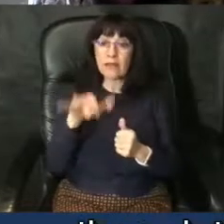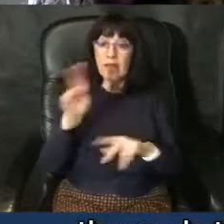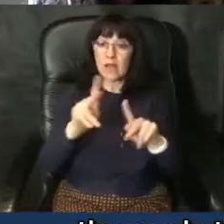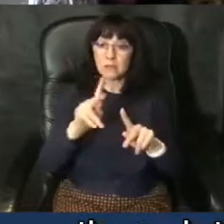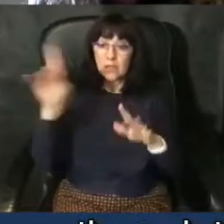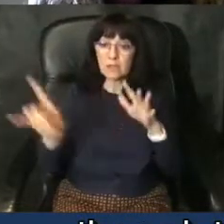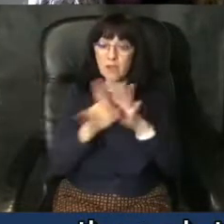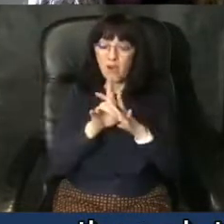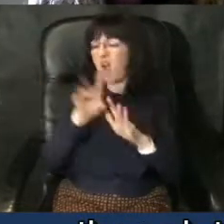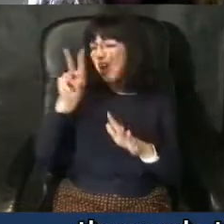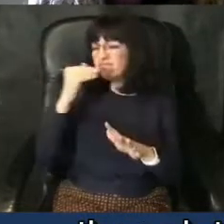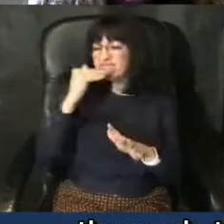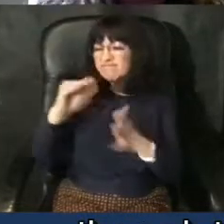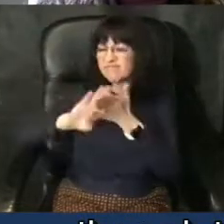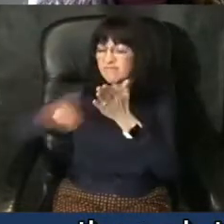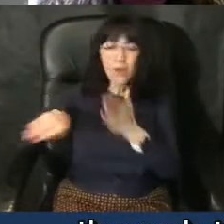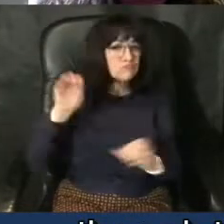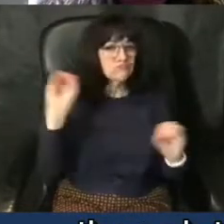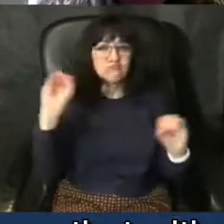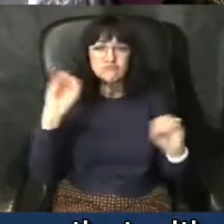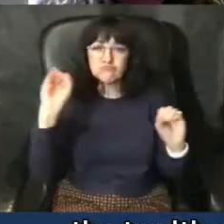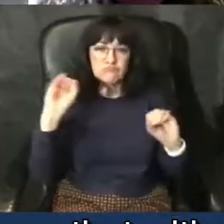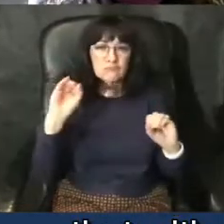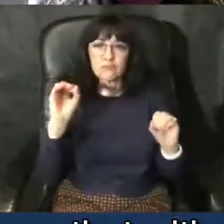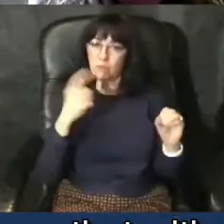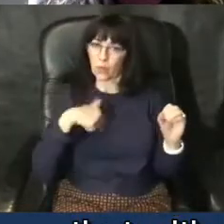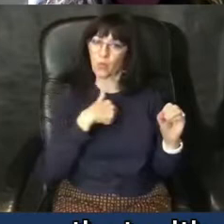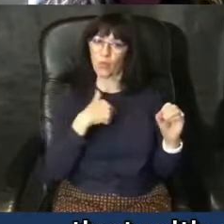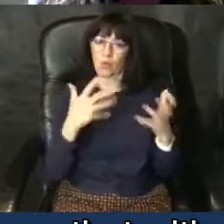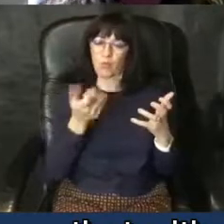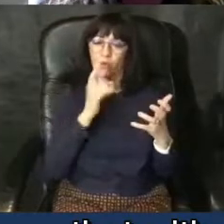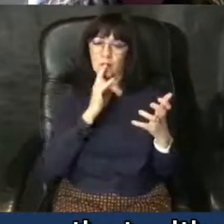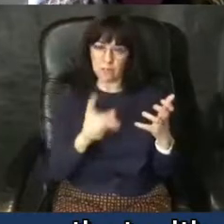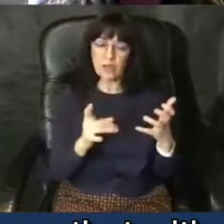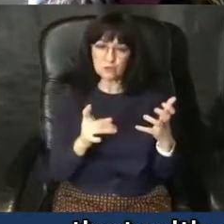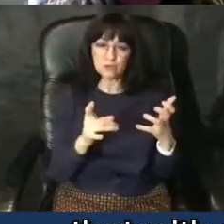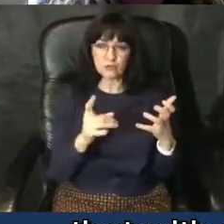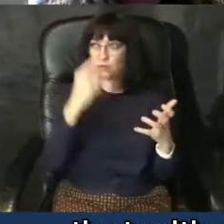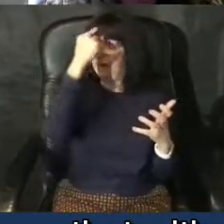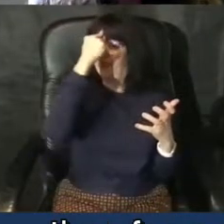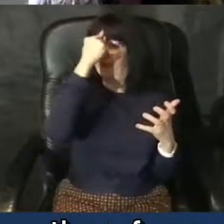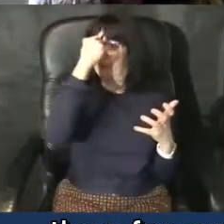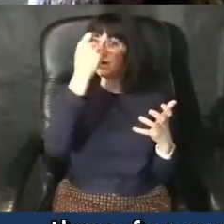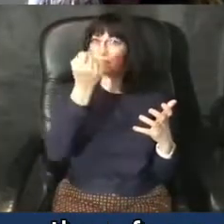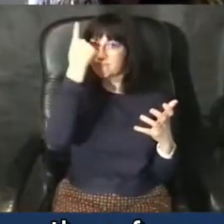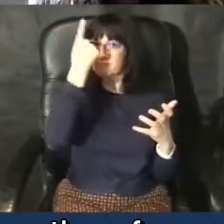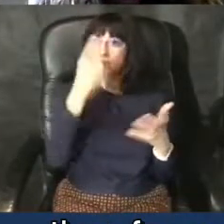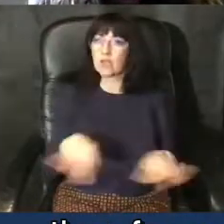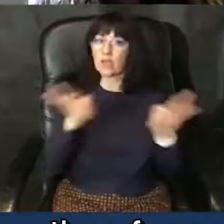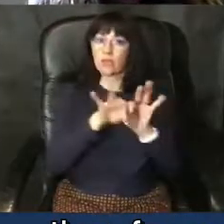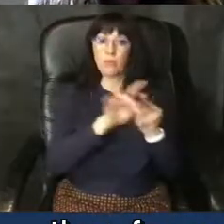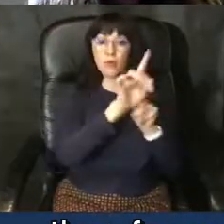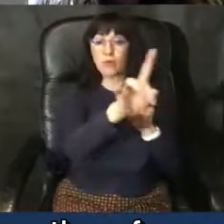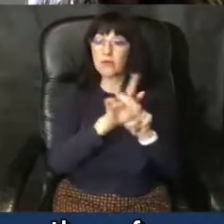cracks. And we really tried to make sure we did that with social distancing in mind. So it took a little bit of time for our providers to get